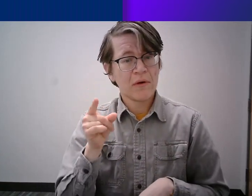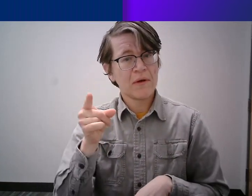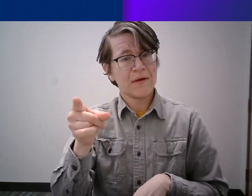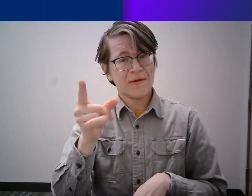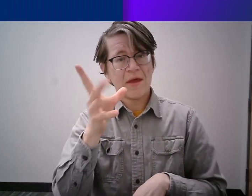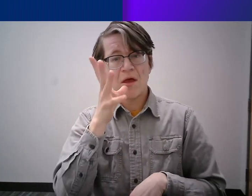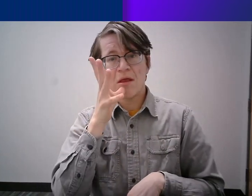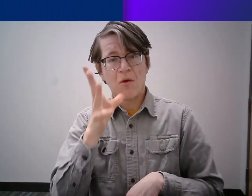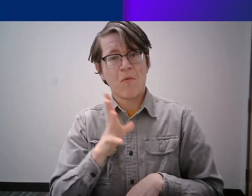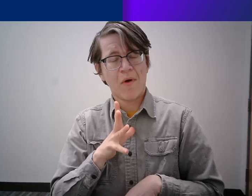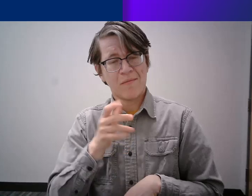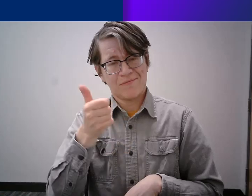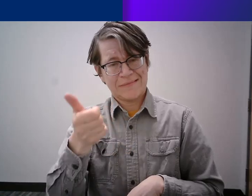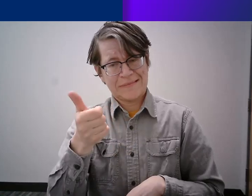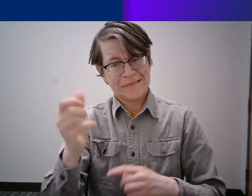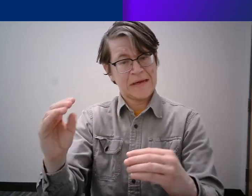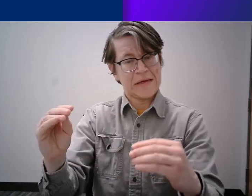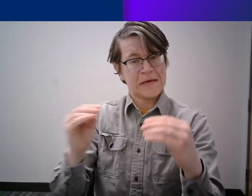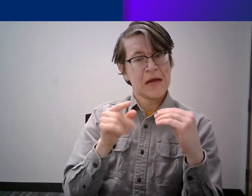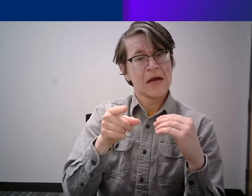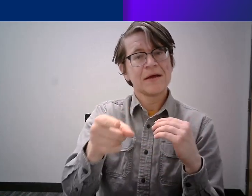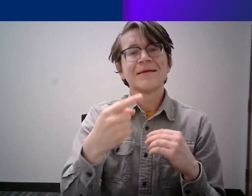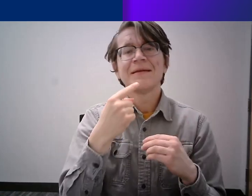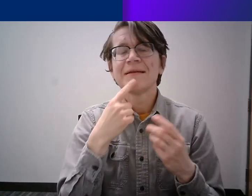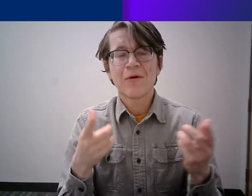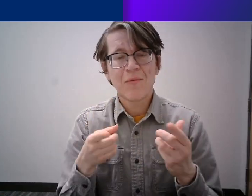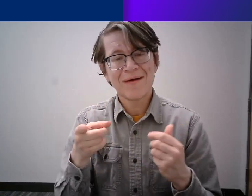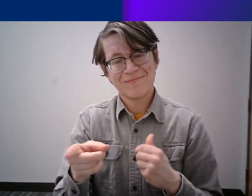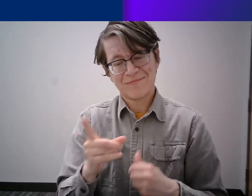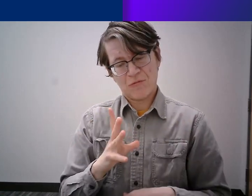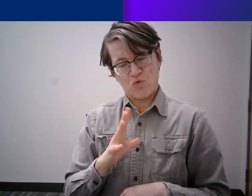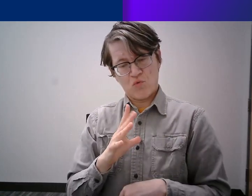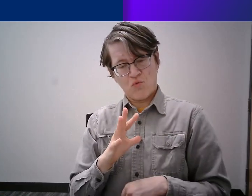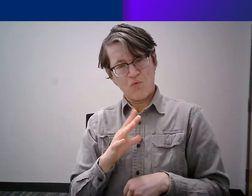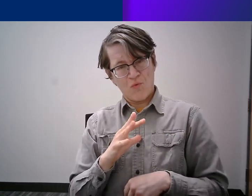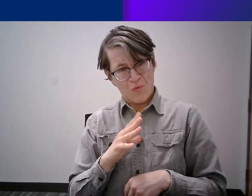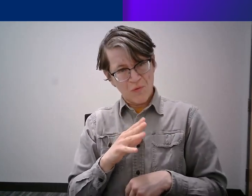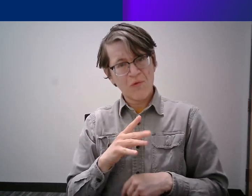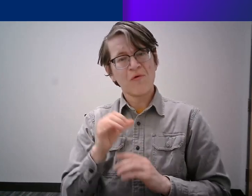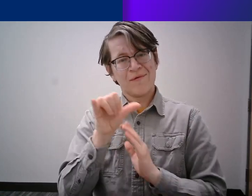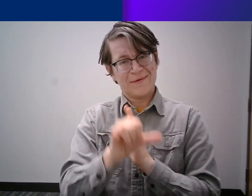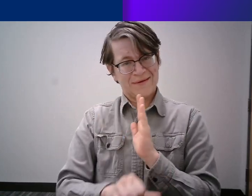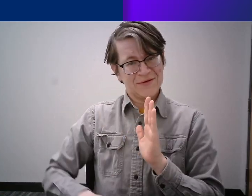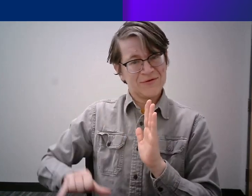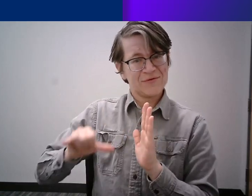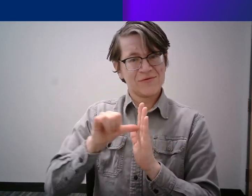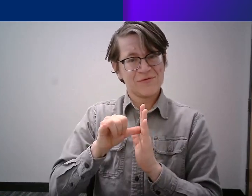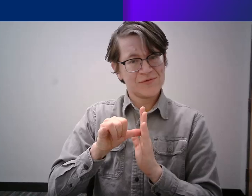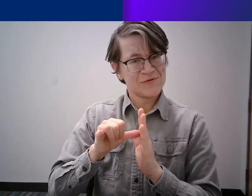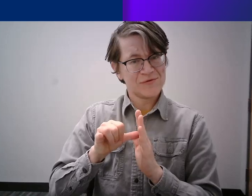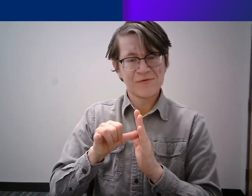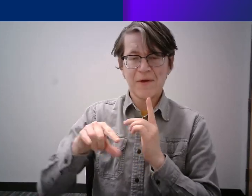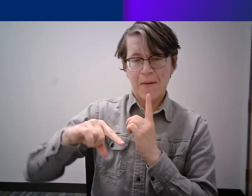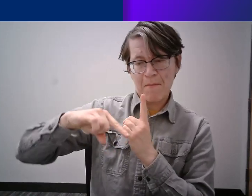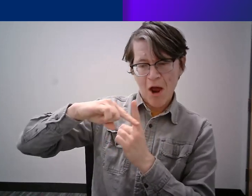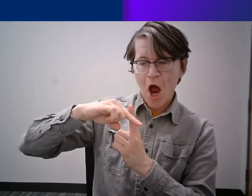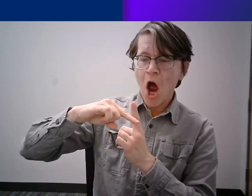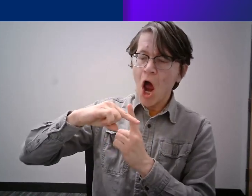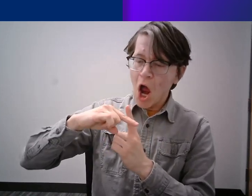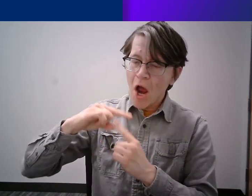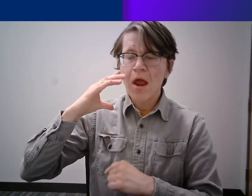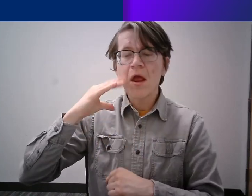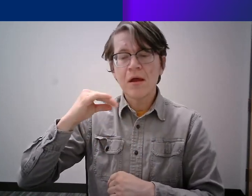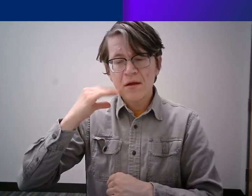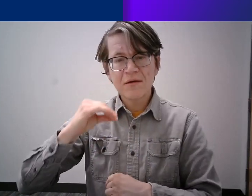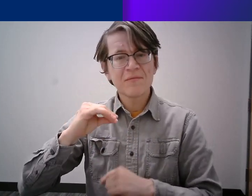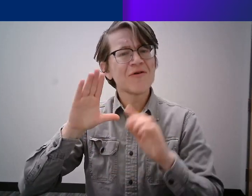a super cool thing and should be connected with positivity, and it is a great adventure to combine typeface, and no